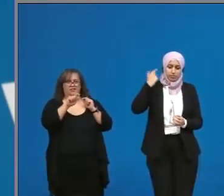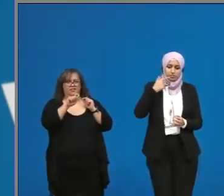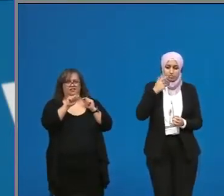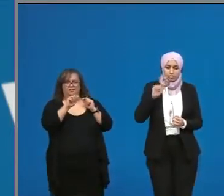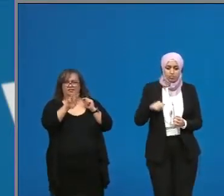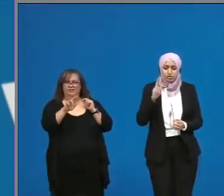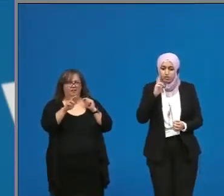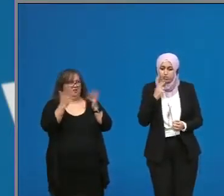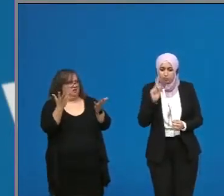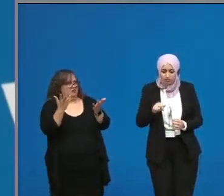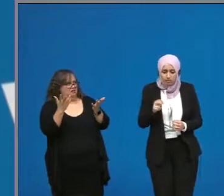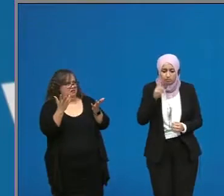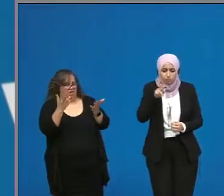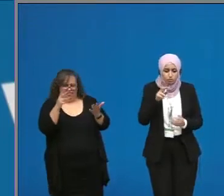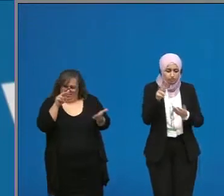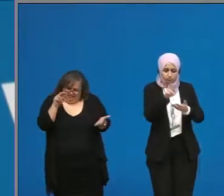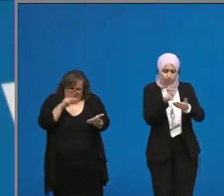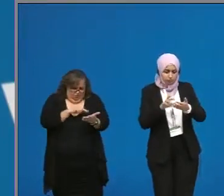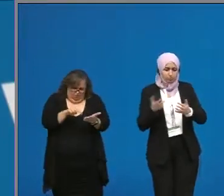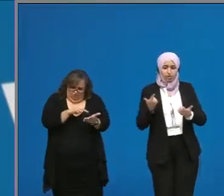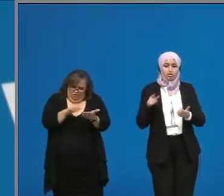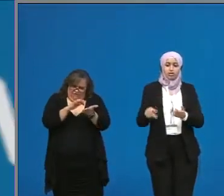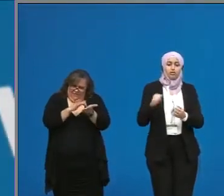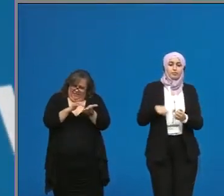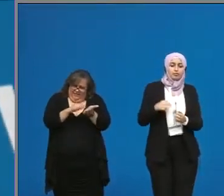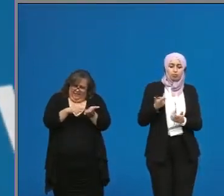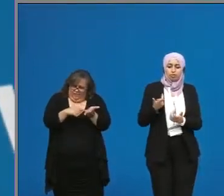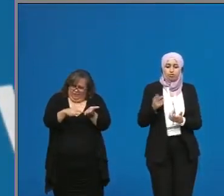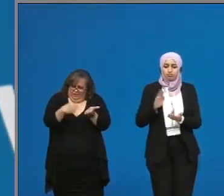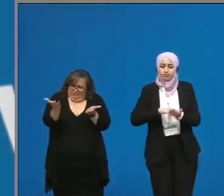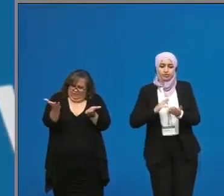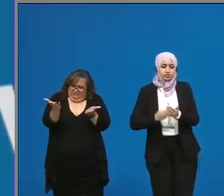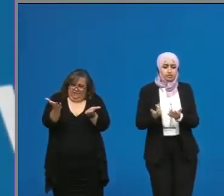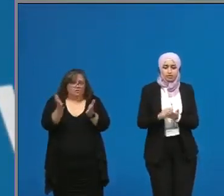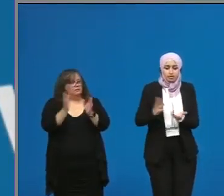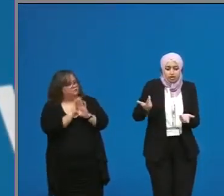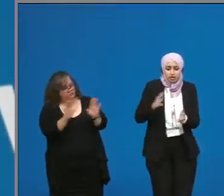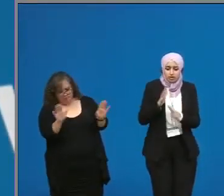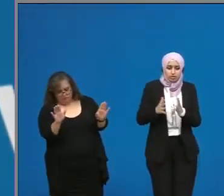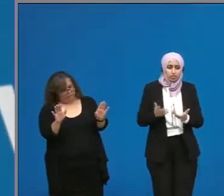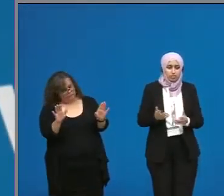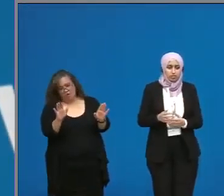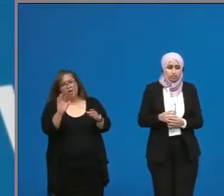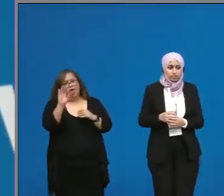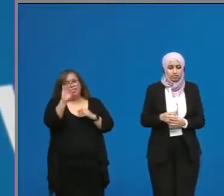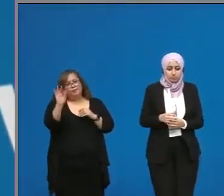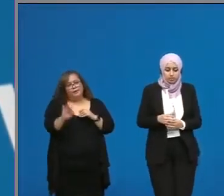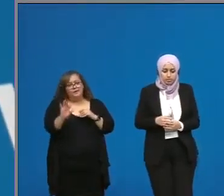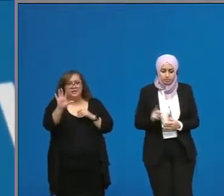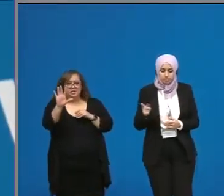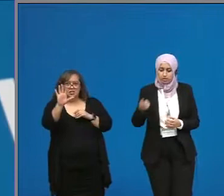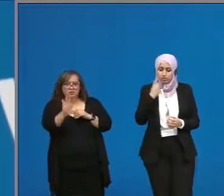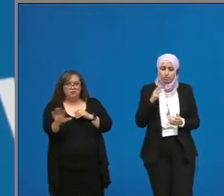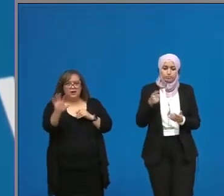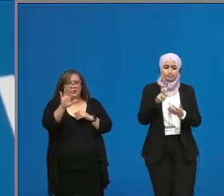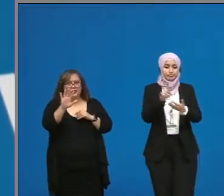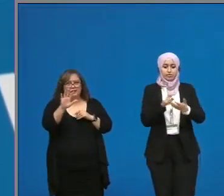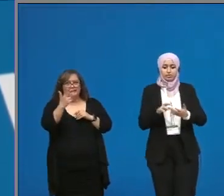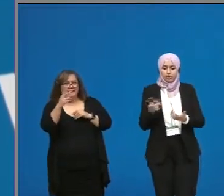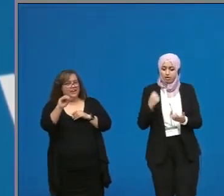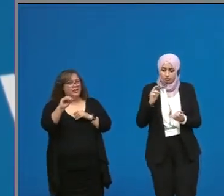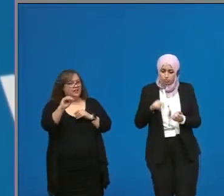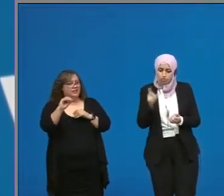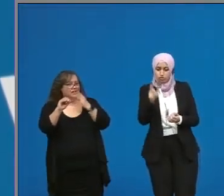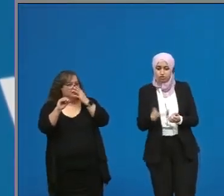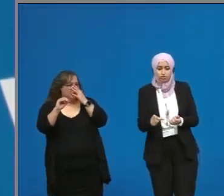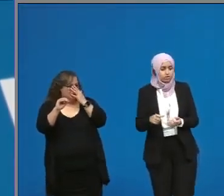problem. There's a very high illiteracy rate. According to the World Federation of the Deaf, the percentage is around 80% of people